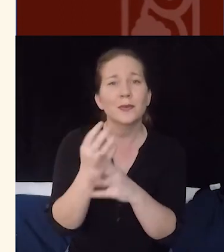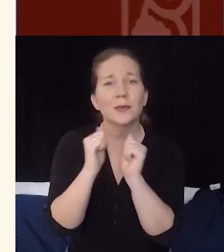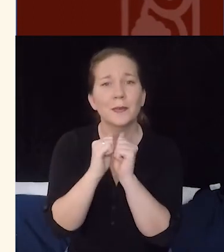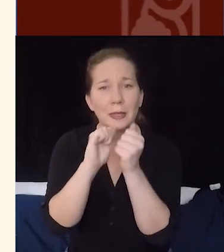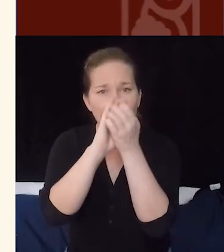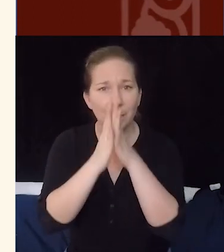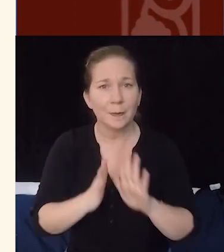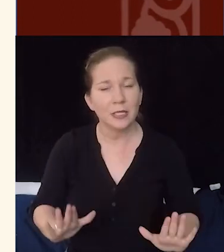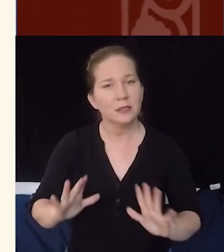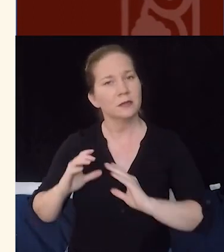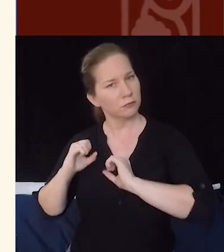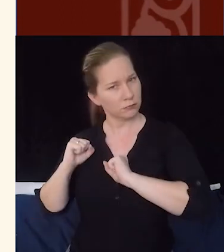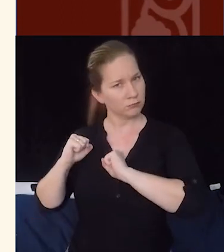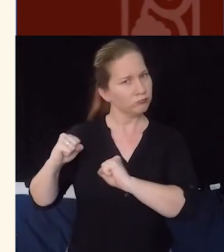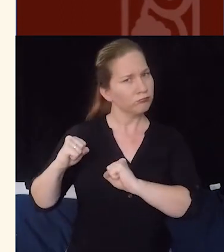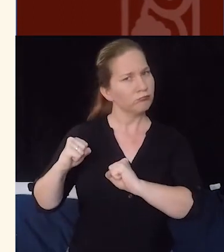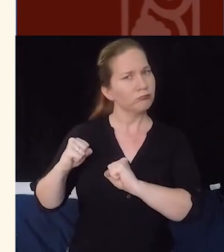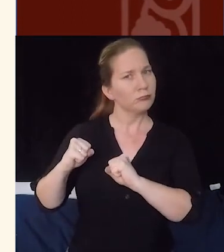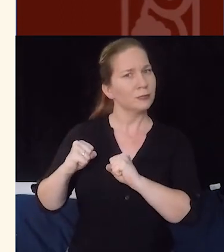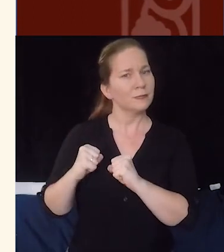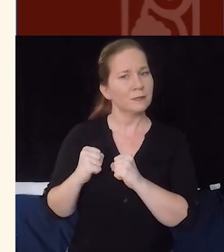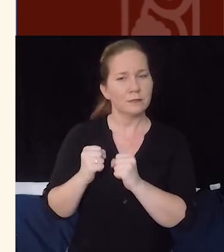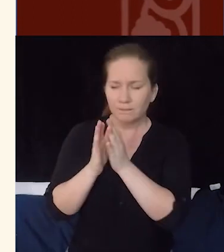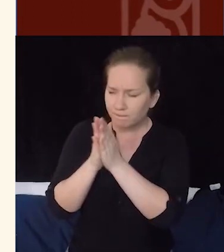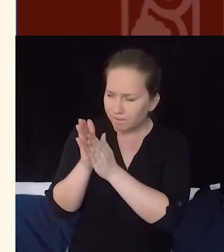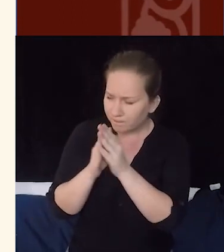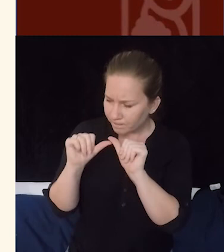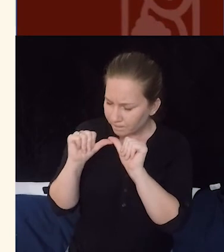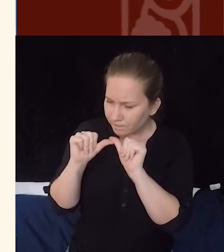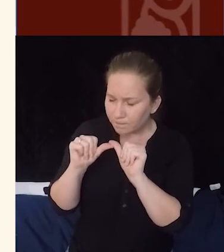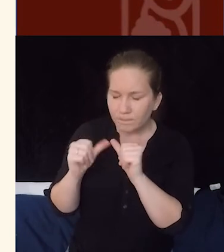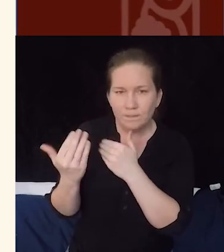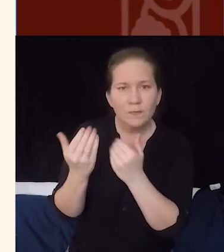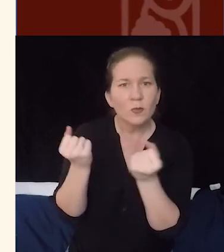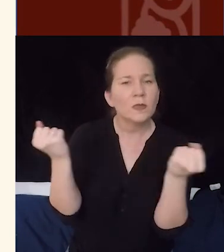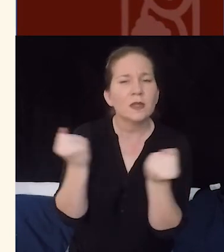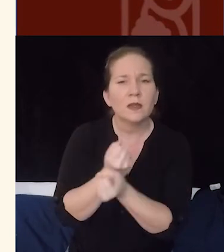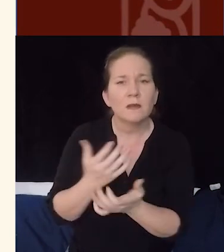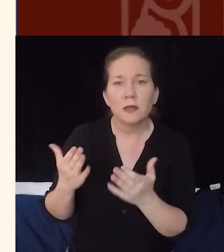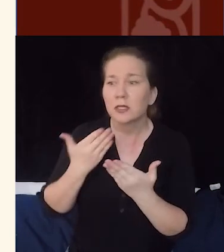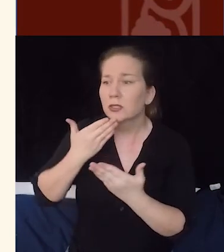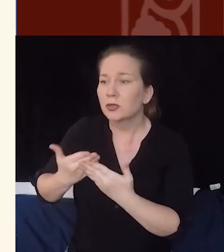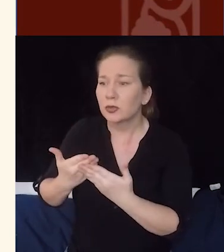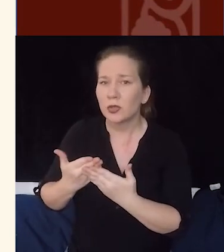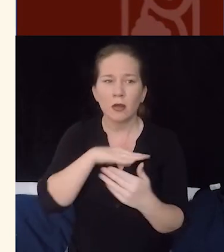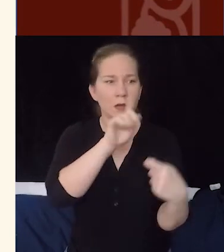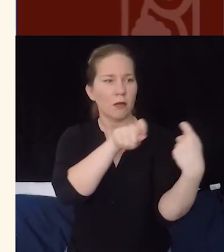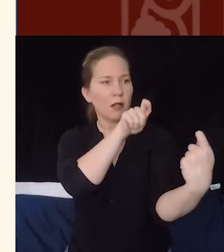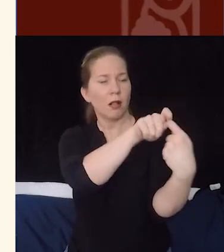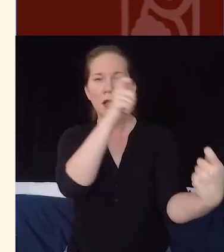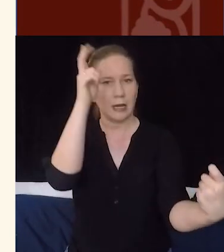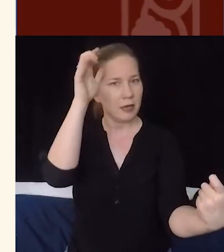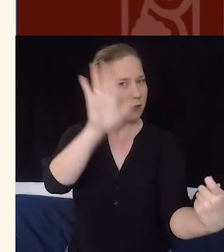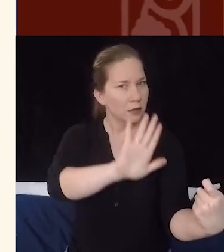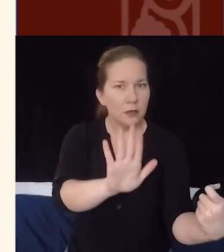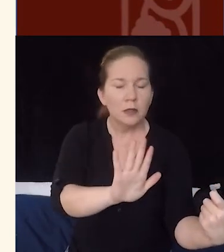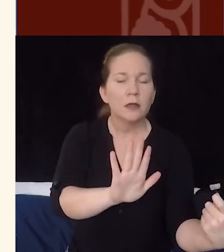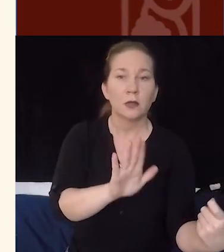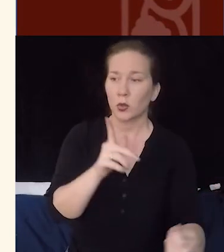Hold fast that which is good. Render to no one evil for evil. Strengthen the